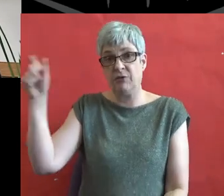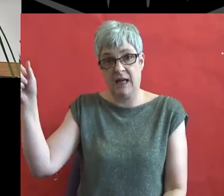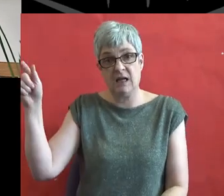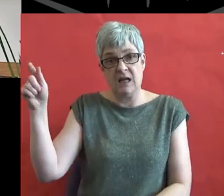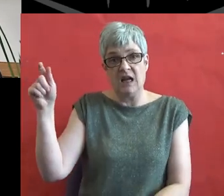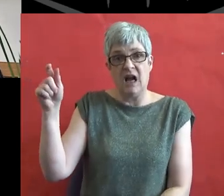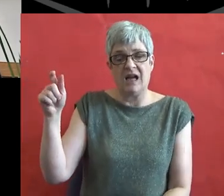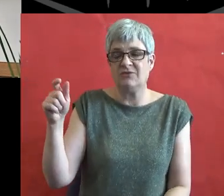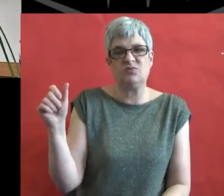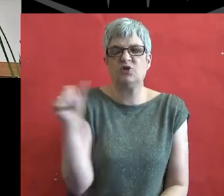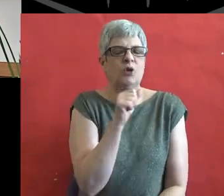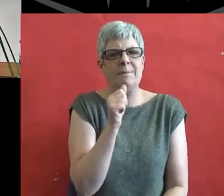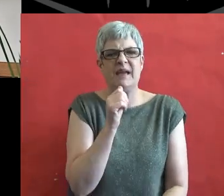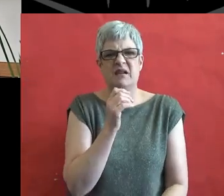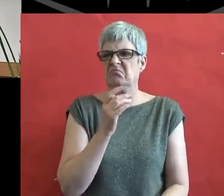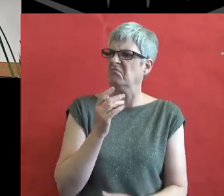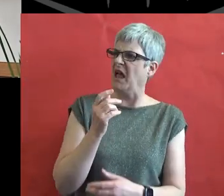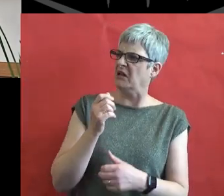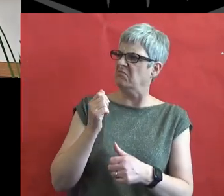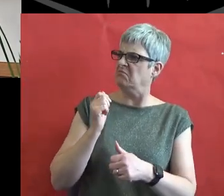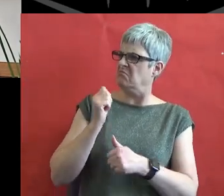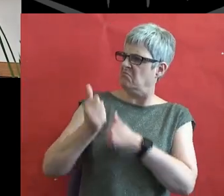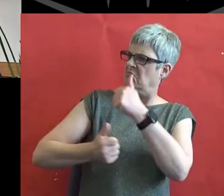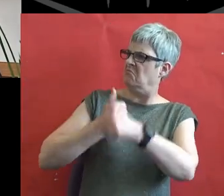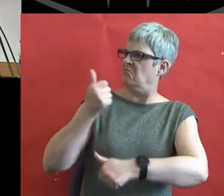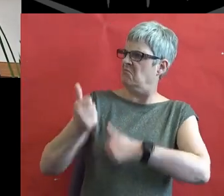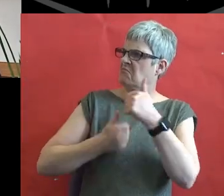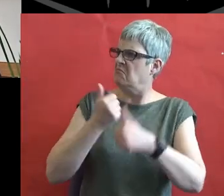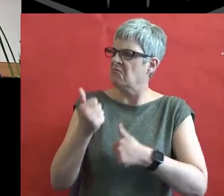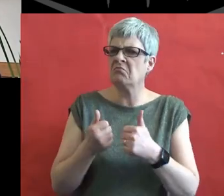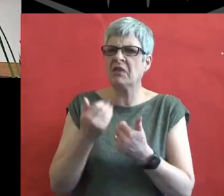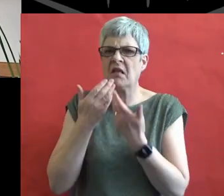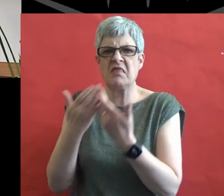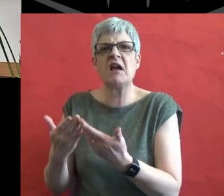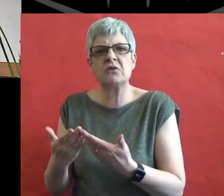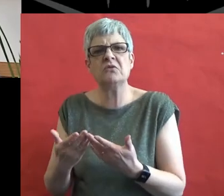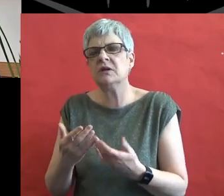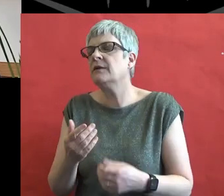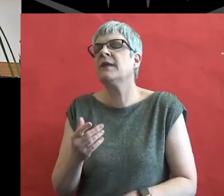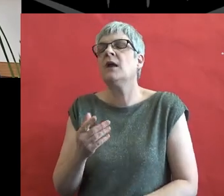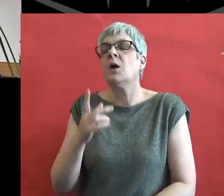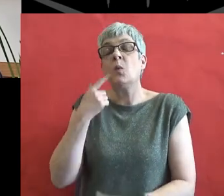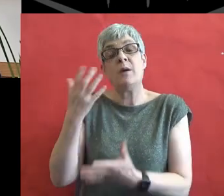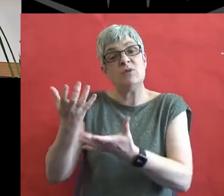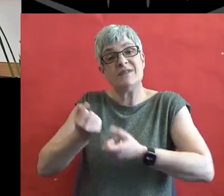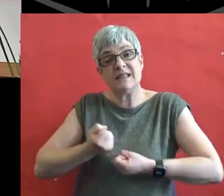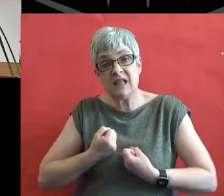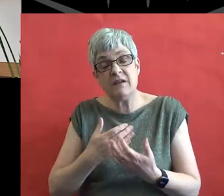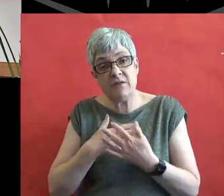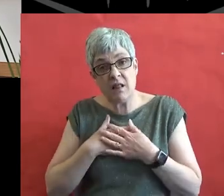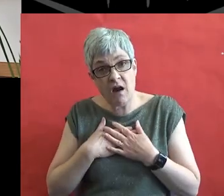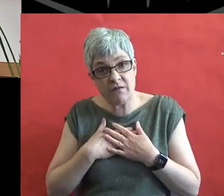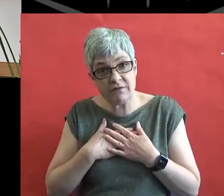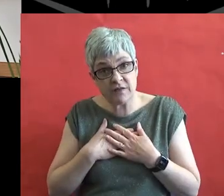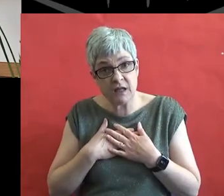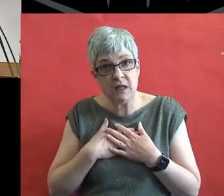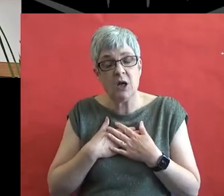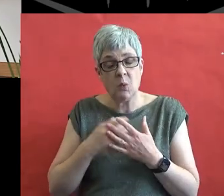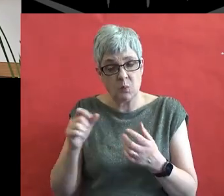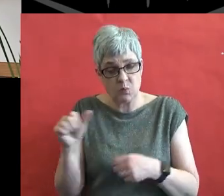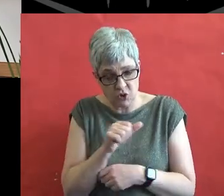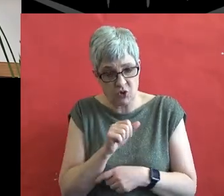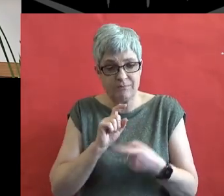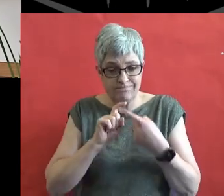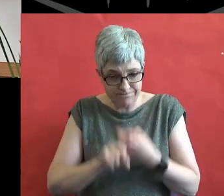and give him our praise and thankfulness for. When we receive that kind of generous love, it commits us to live that way